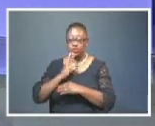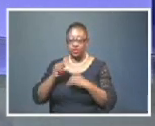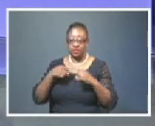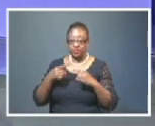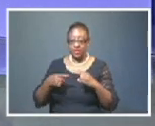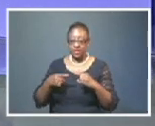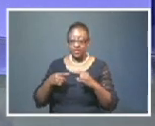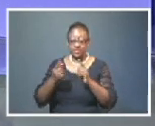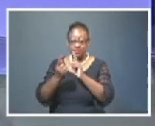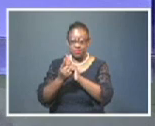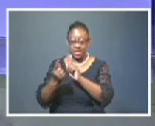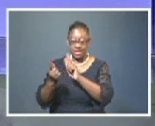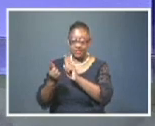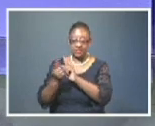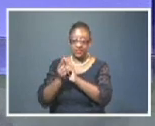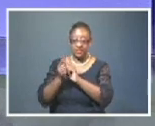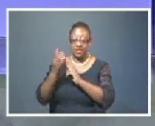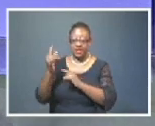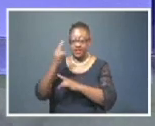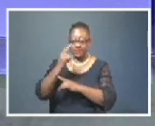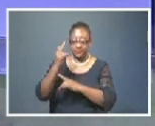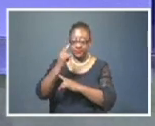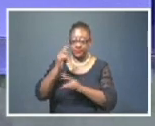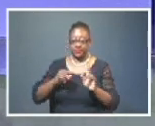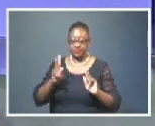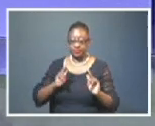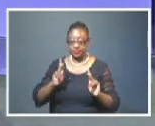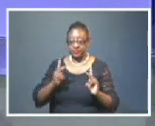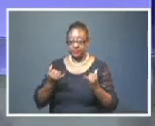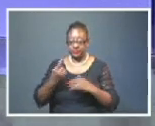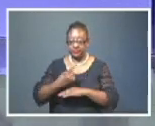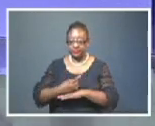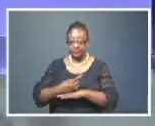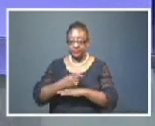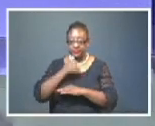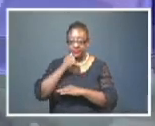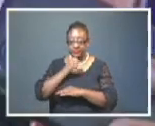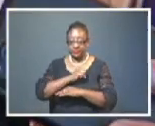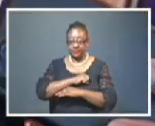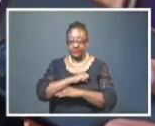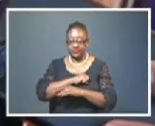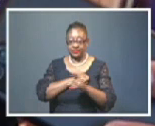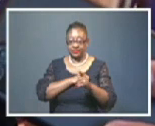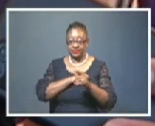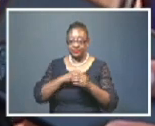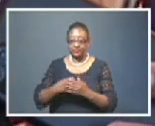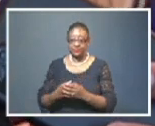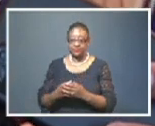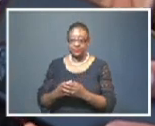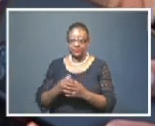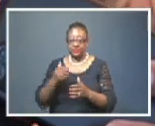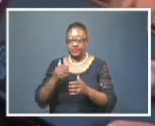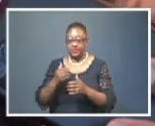today as he met with tourism and aviation industry stakeholders. Here's Antoine Smith. And every